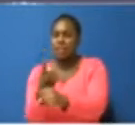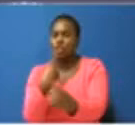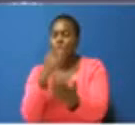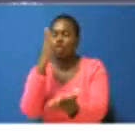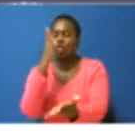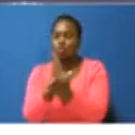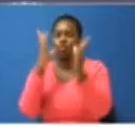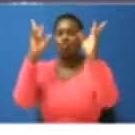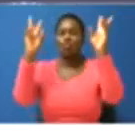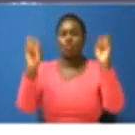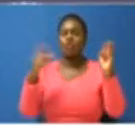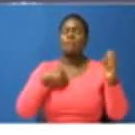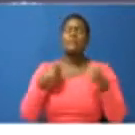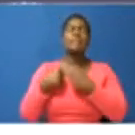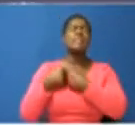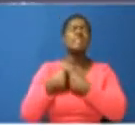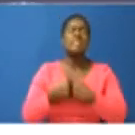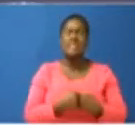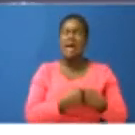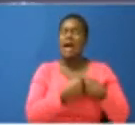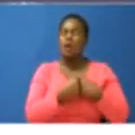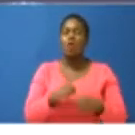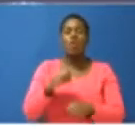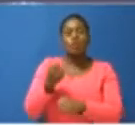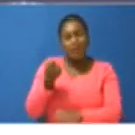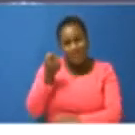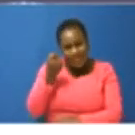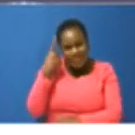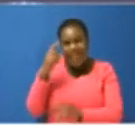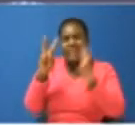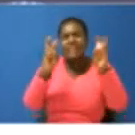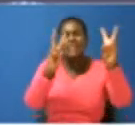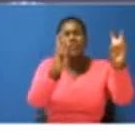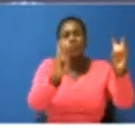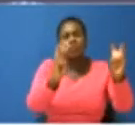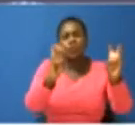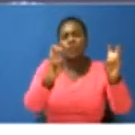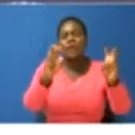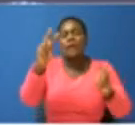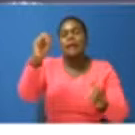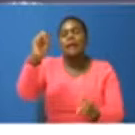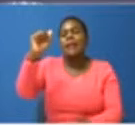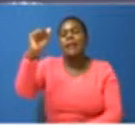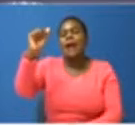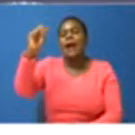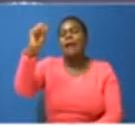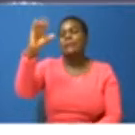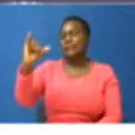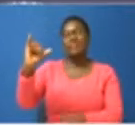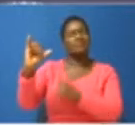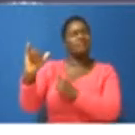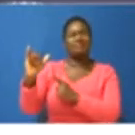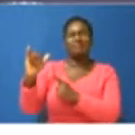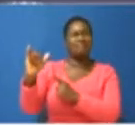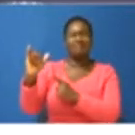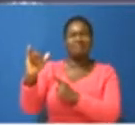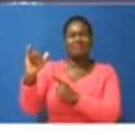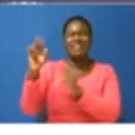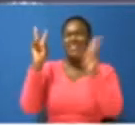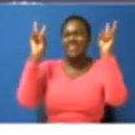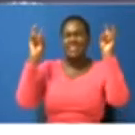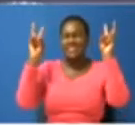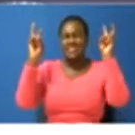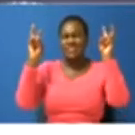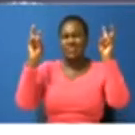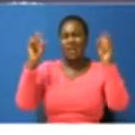the real issue i struggled to find what the real issue on each of them were starting with nancy i think nancy is a real issue that sam does for